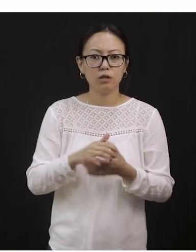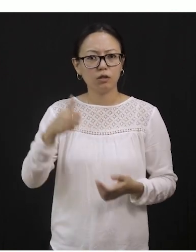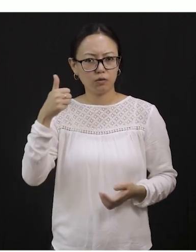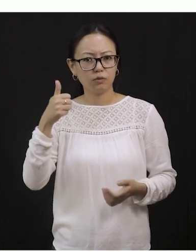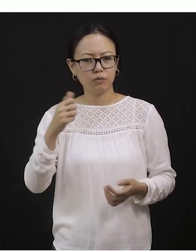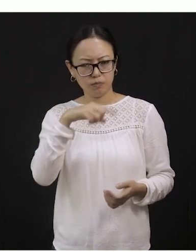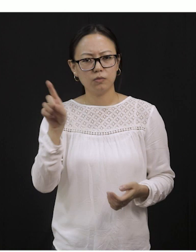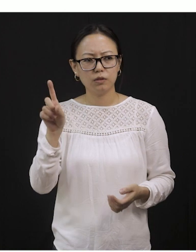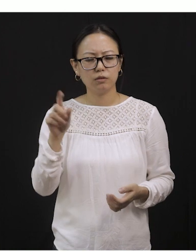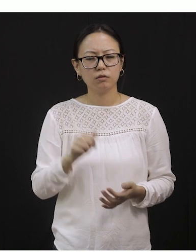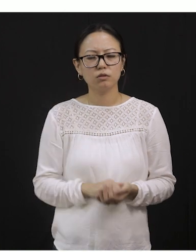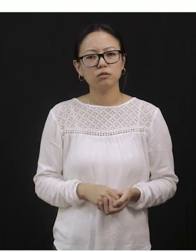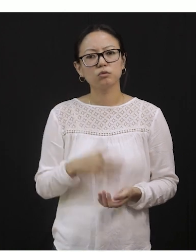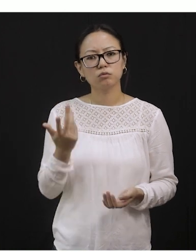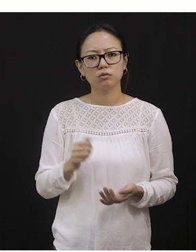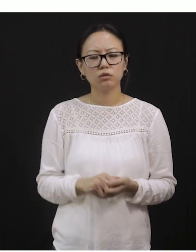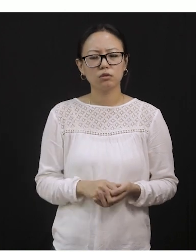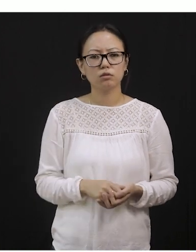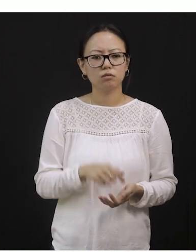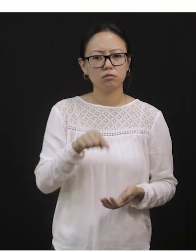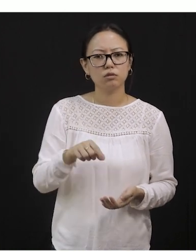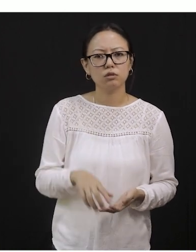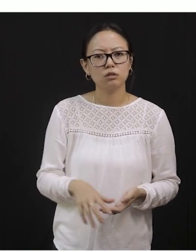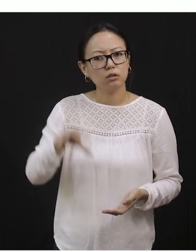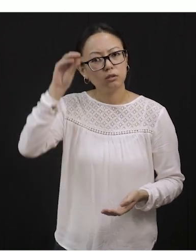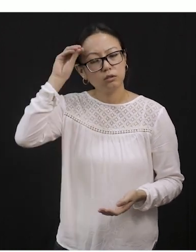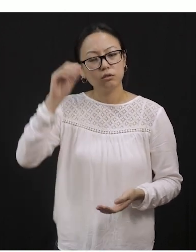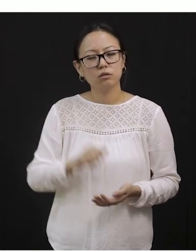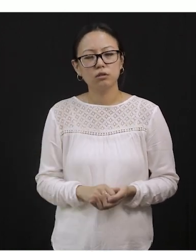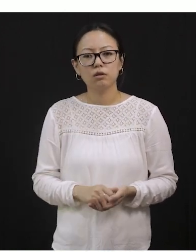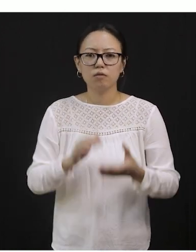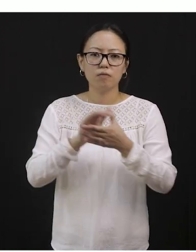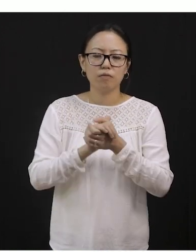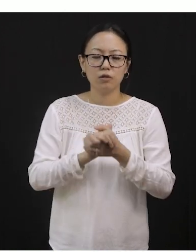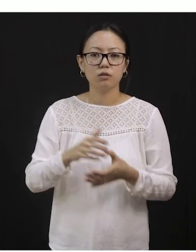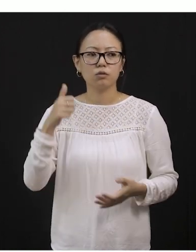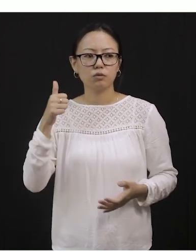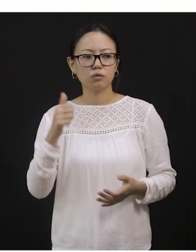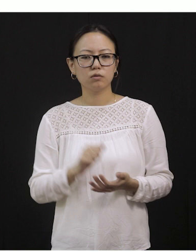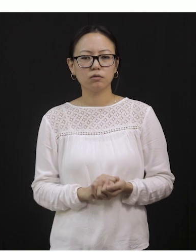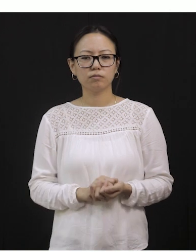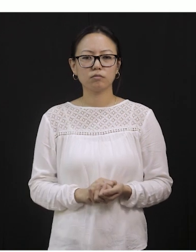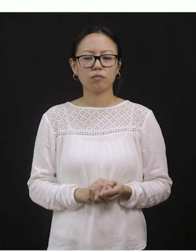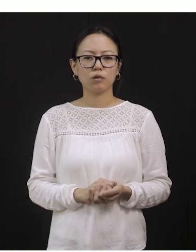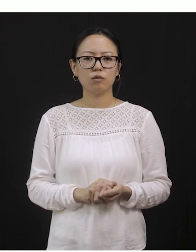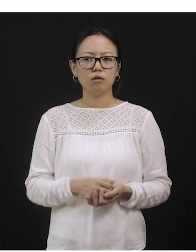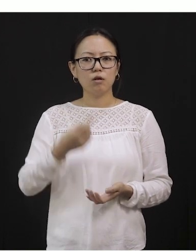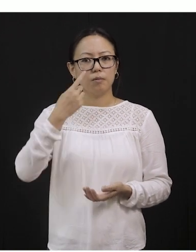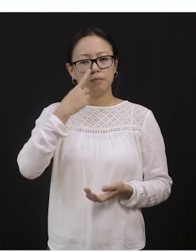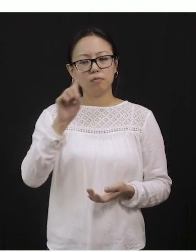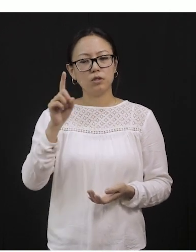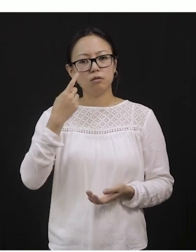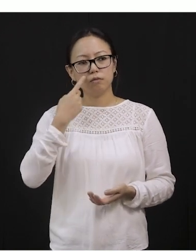about friendship, all right? And also family. Why family? Because Nobita, he has a mother, he